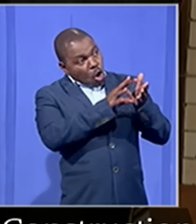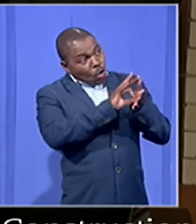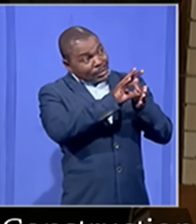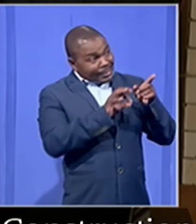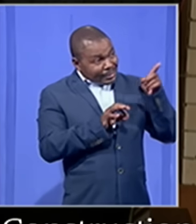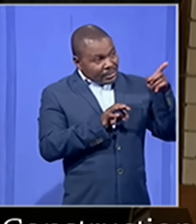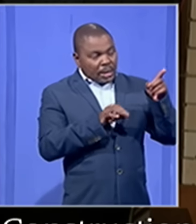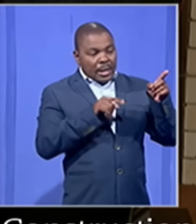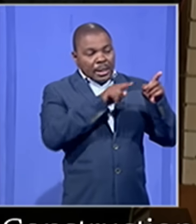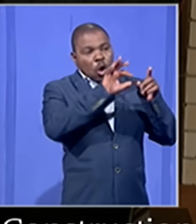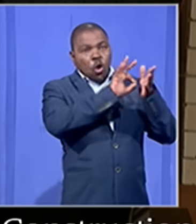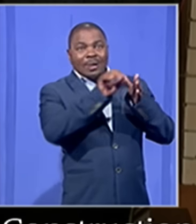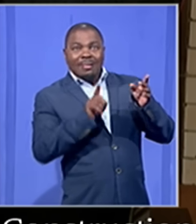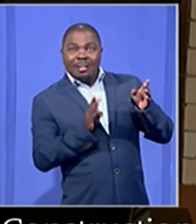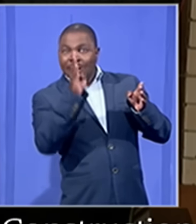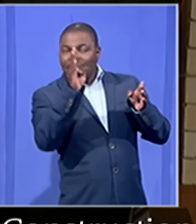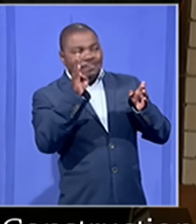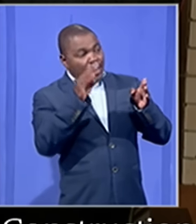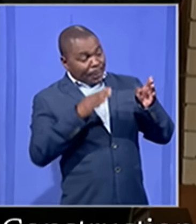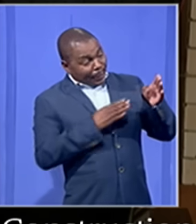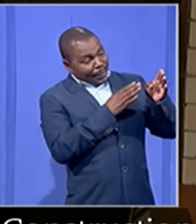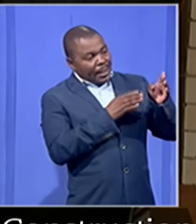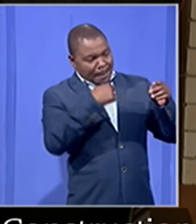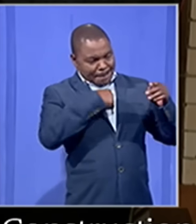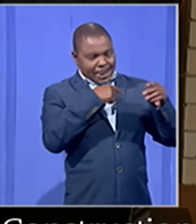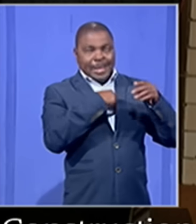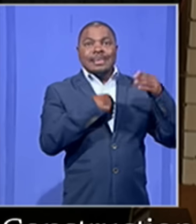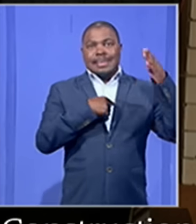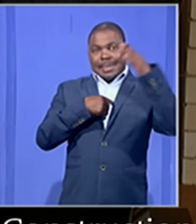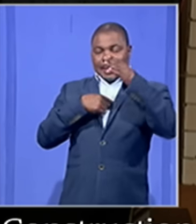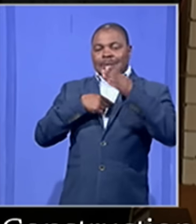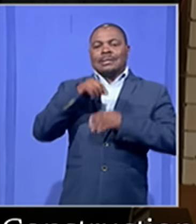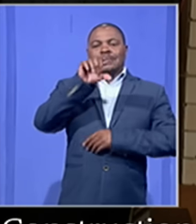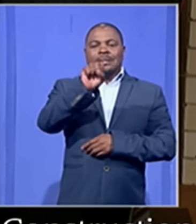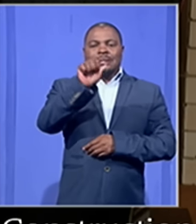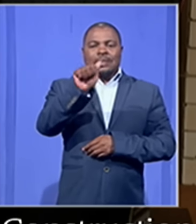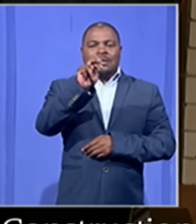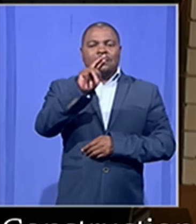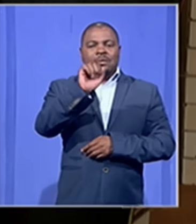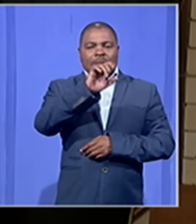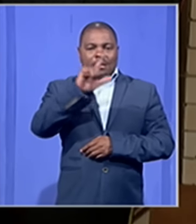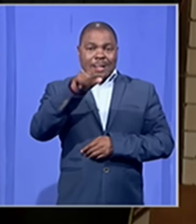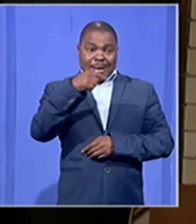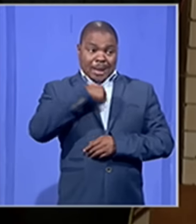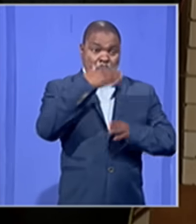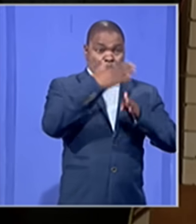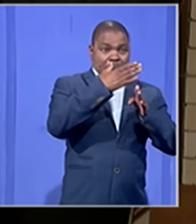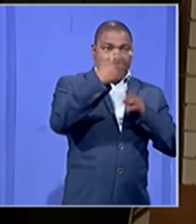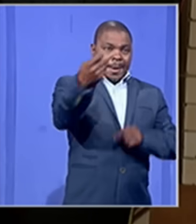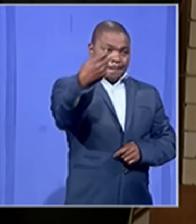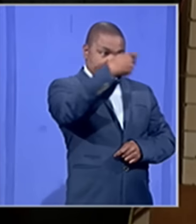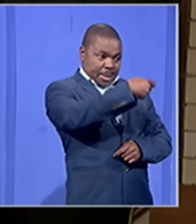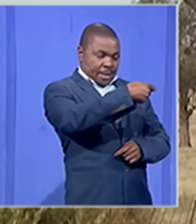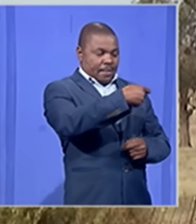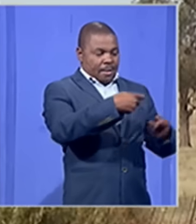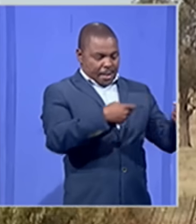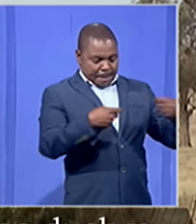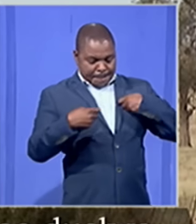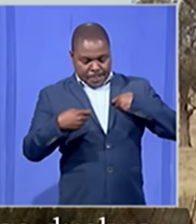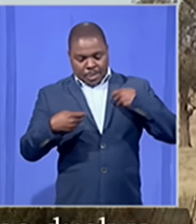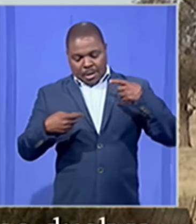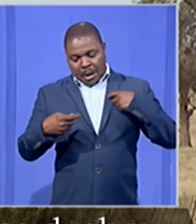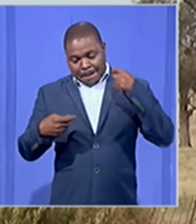not the Sunroll. Yes, and I've got a contract with Sunroll, and when we work, Sunroll pay us, and then we pay